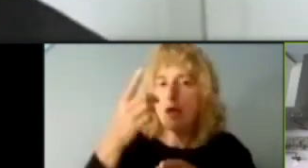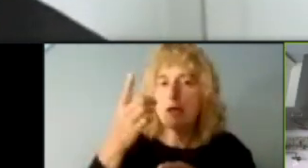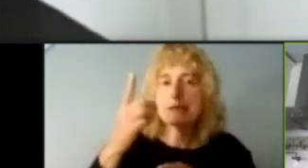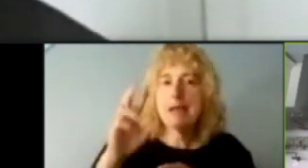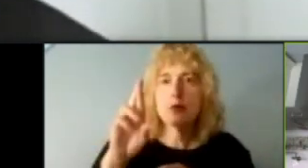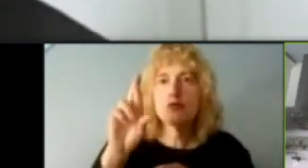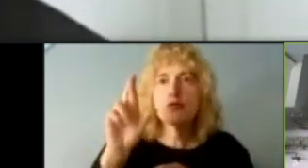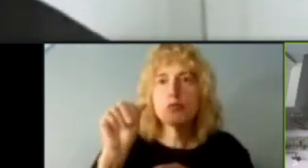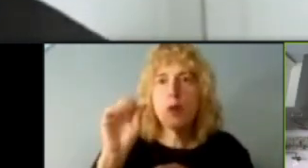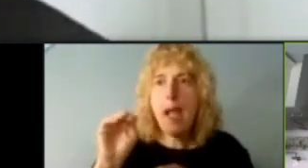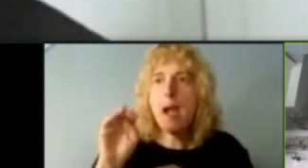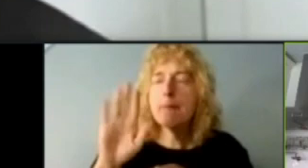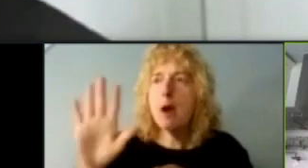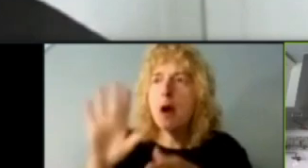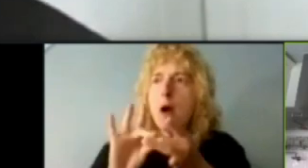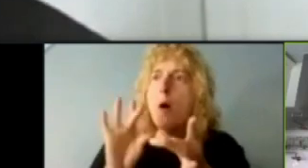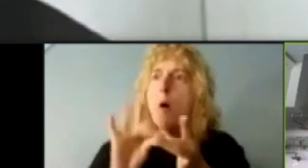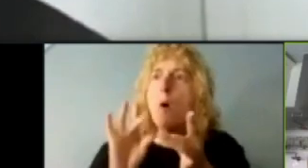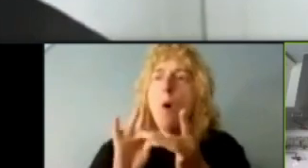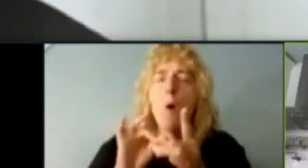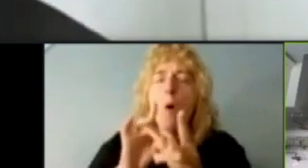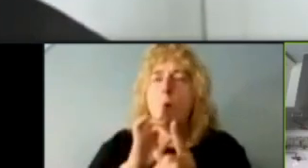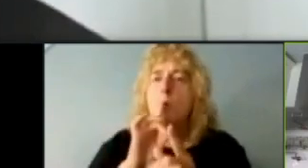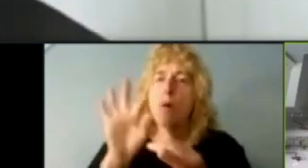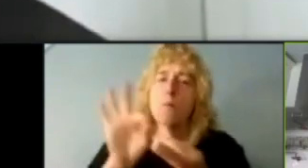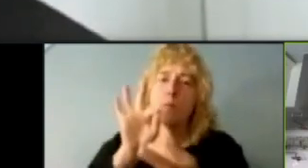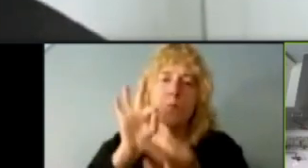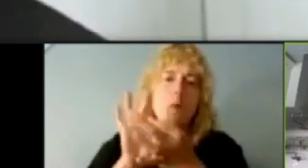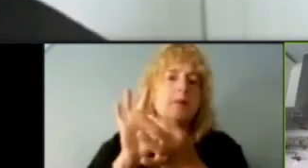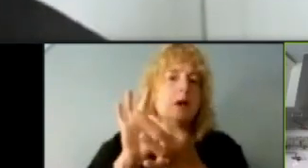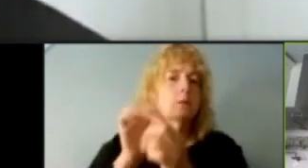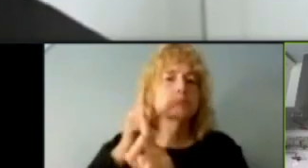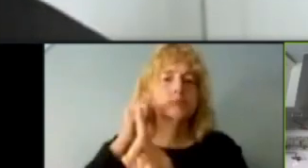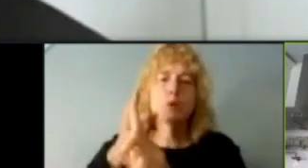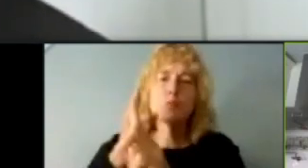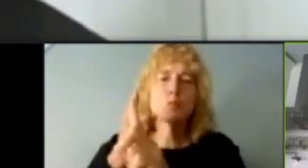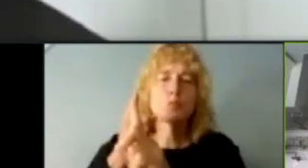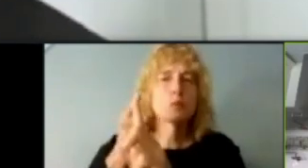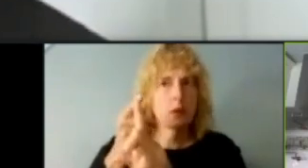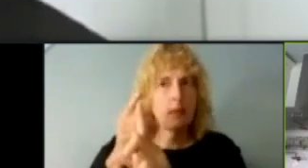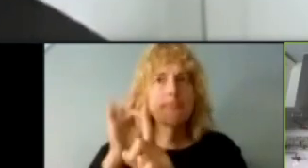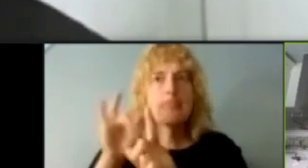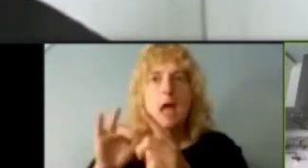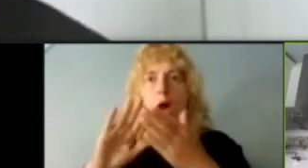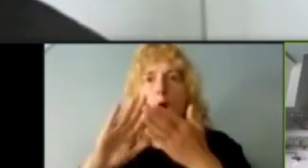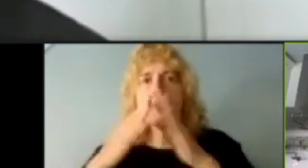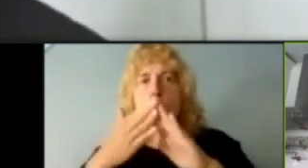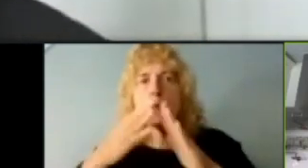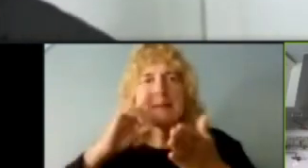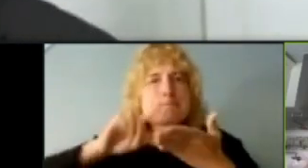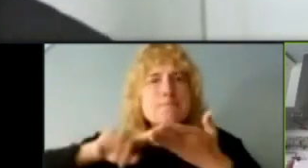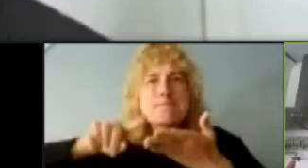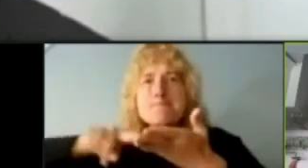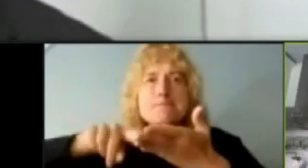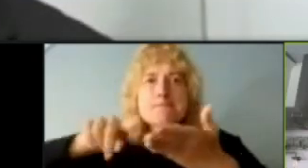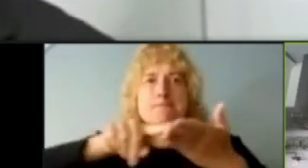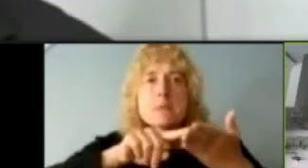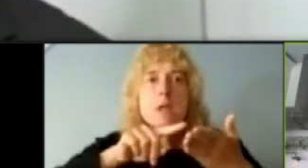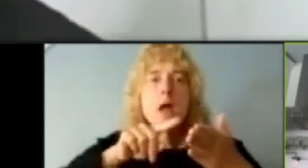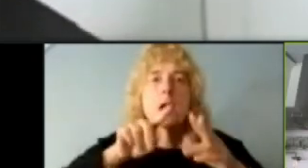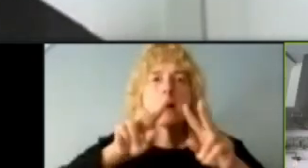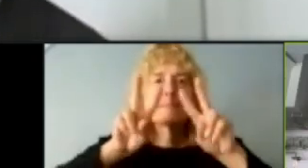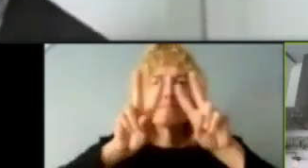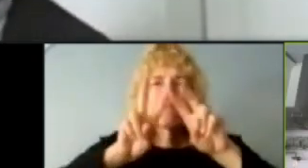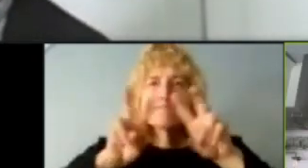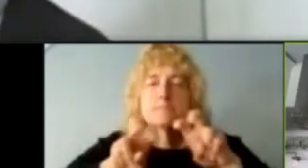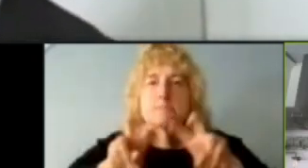point. And I think that level of community investigation and making sure that, and assessing and